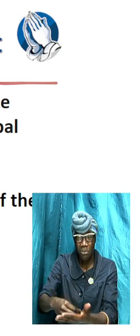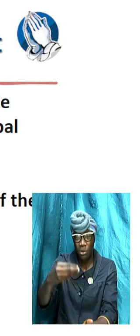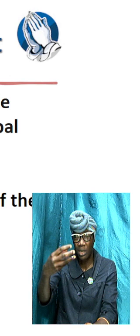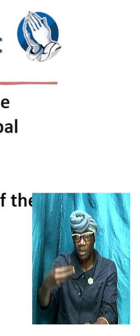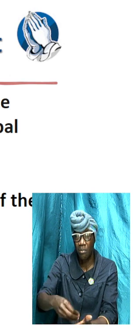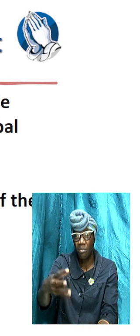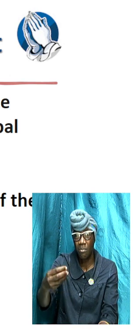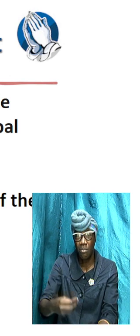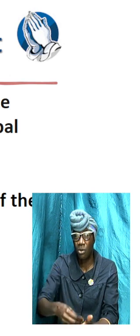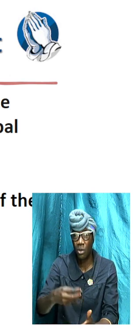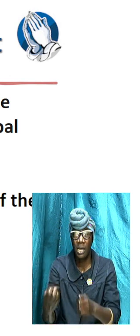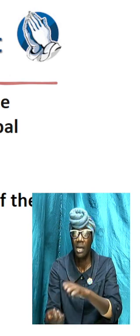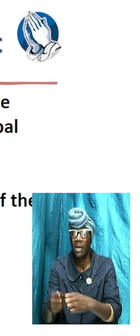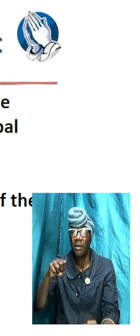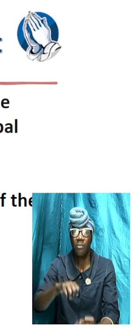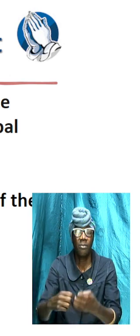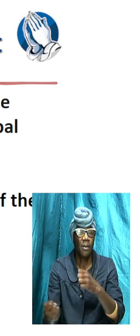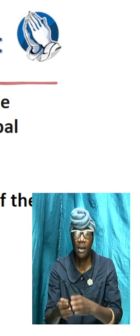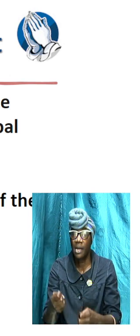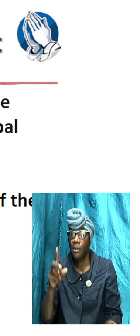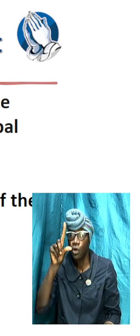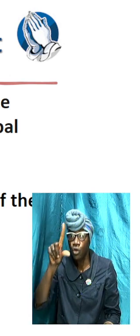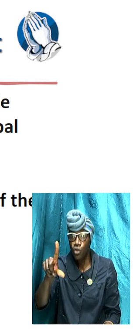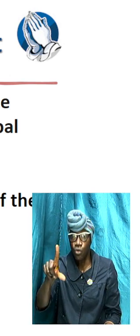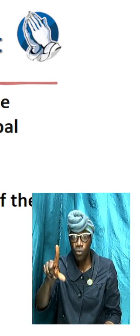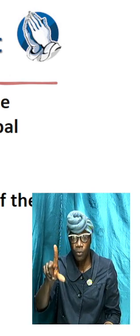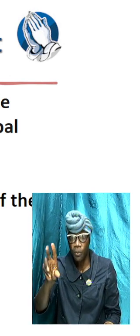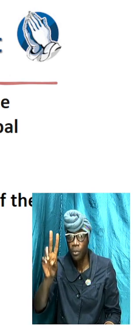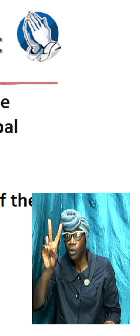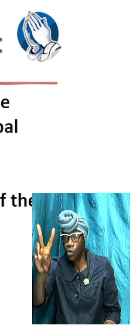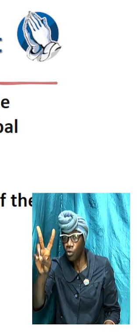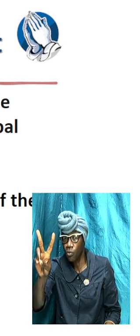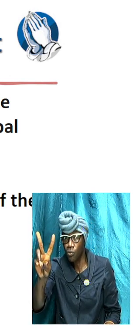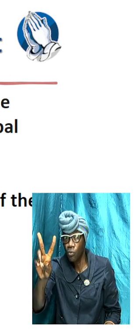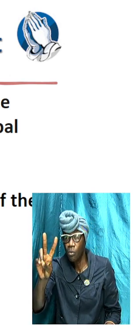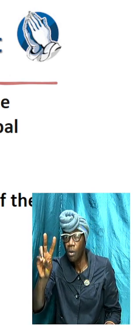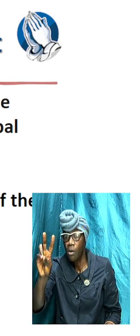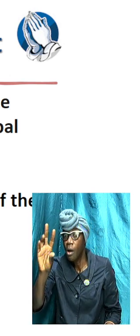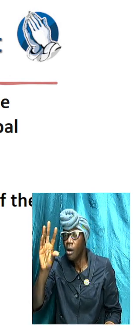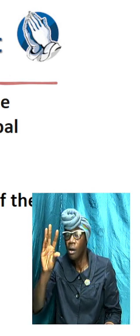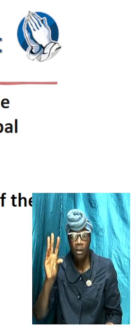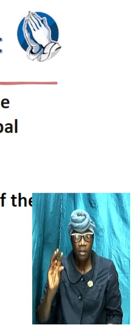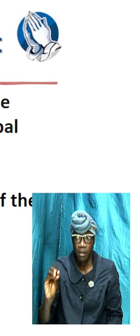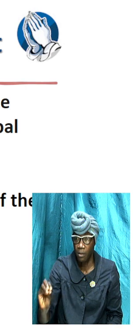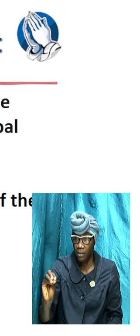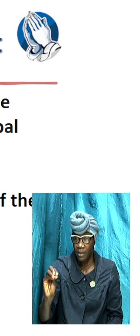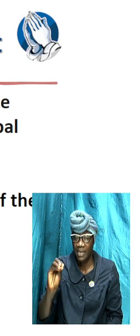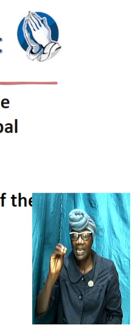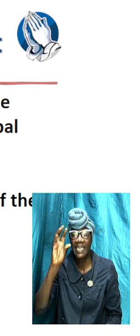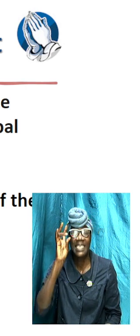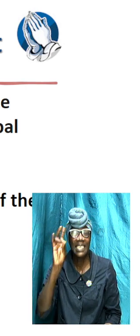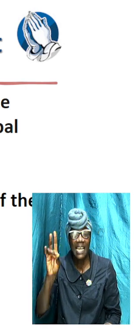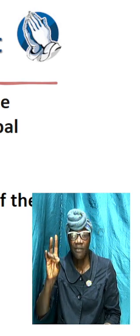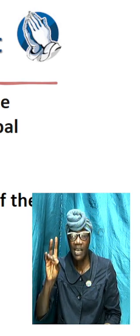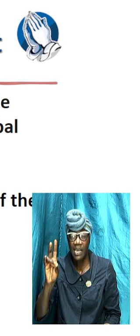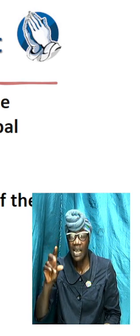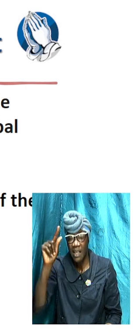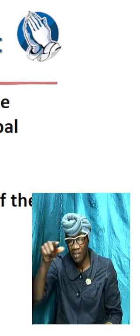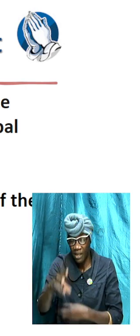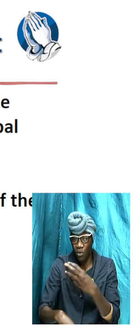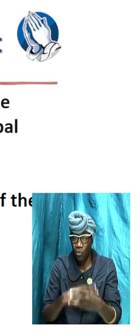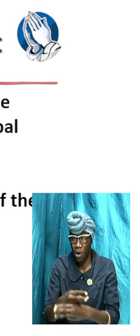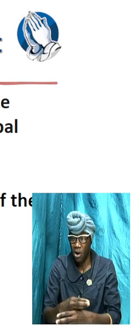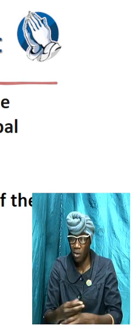about, I think, 2007, where everybody thought that this world was going to crash. Amen. There was a great